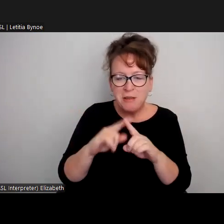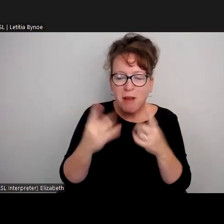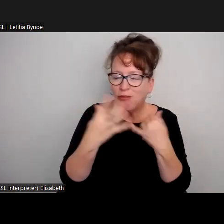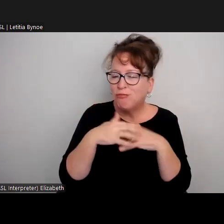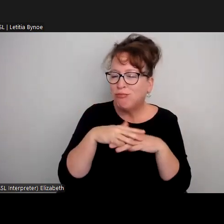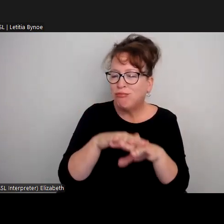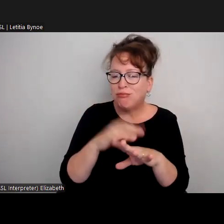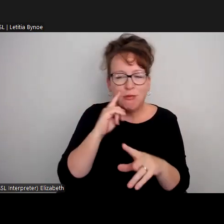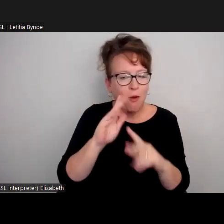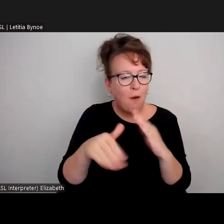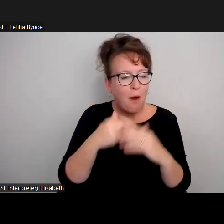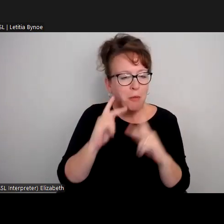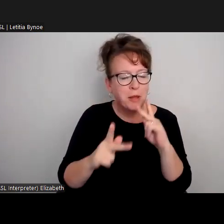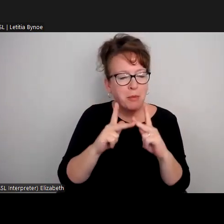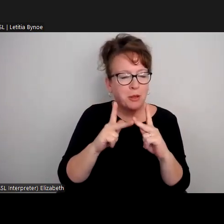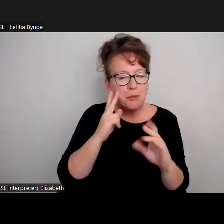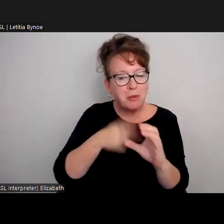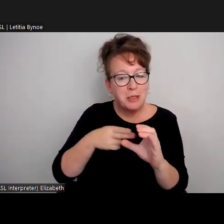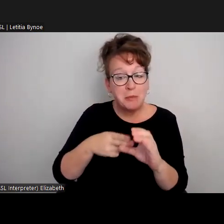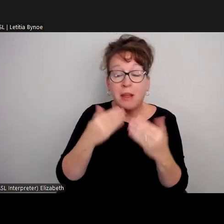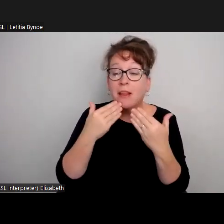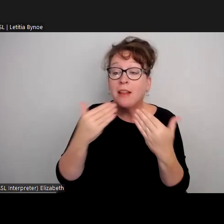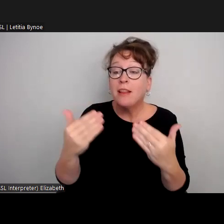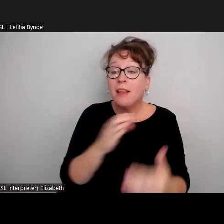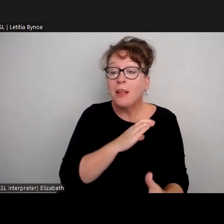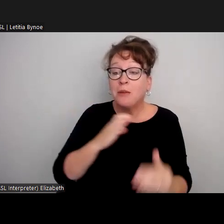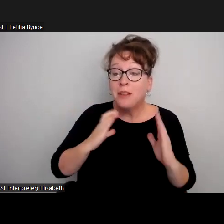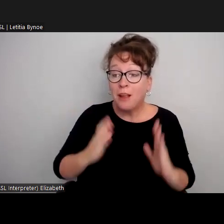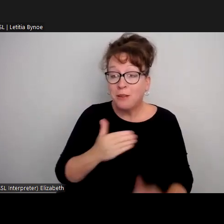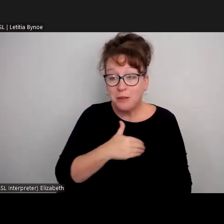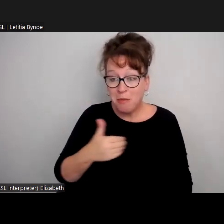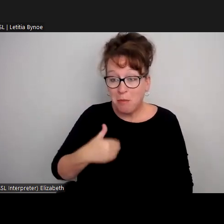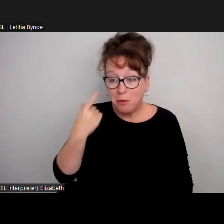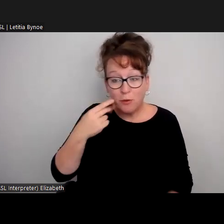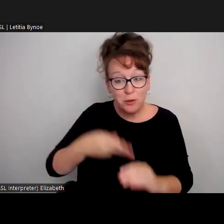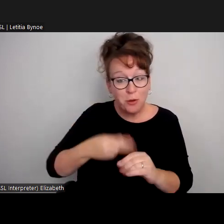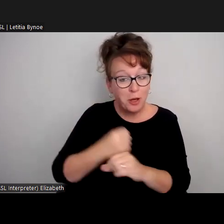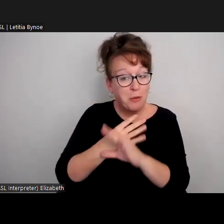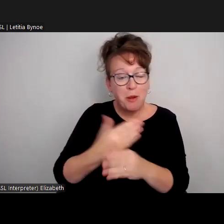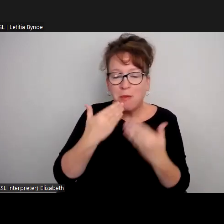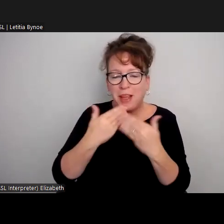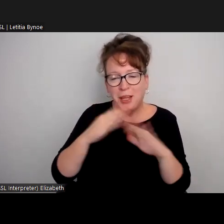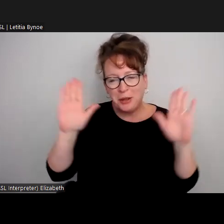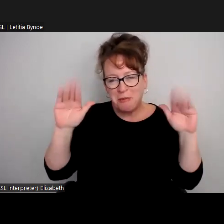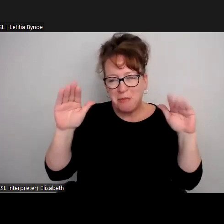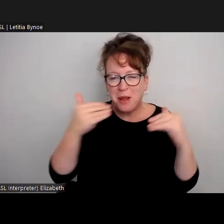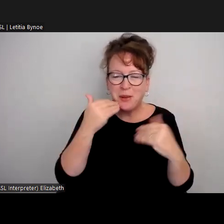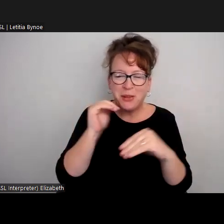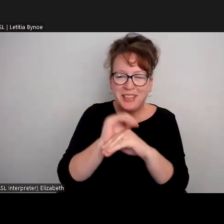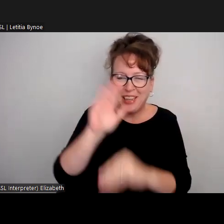can participate. And thank you to the council members for joining in person and remote. Thanks, everyone. Have a great